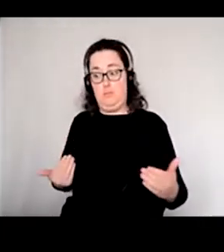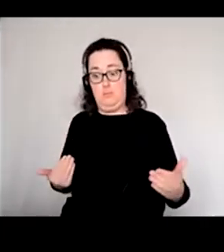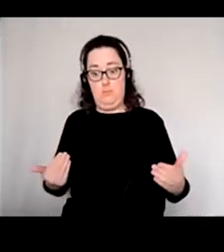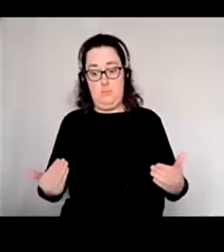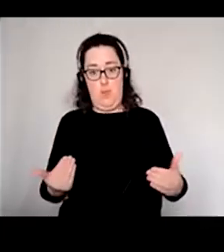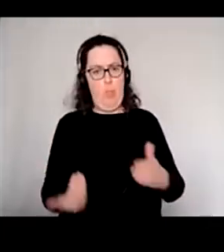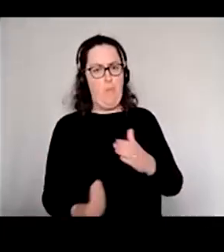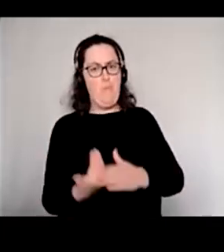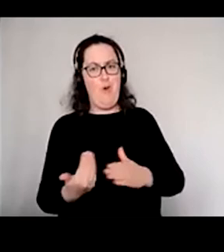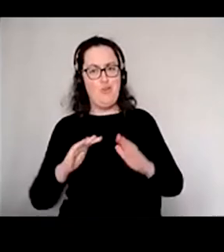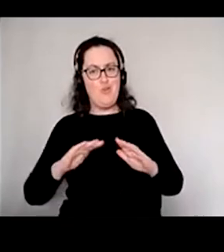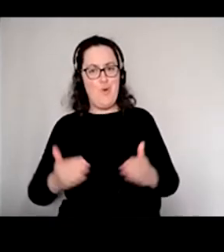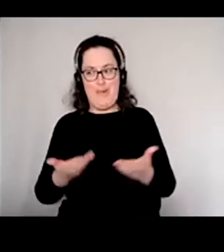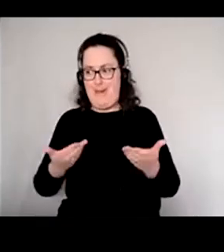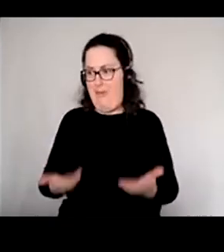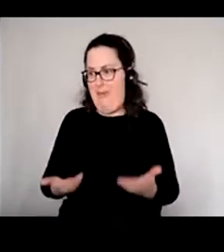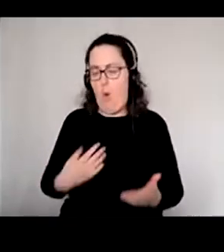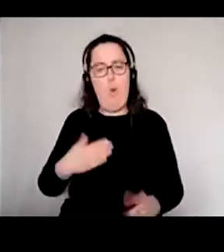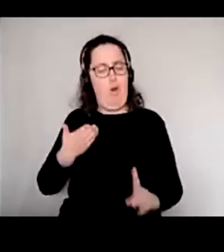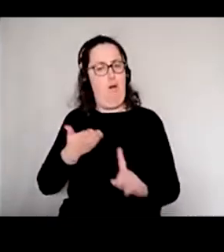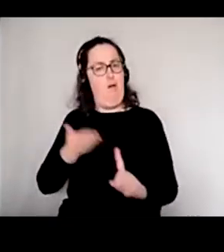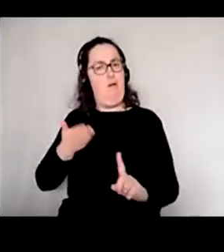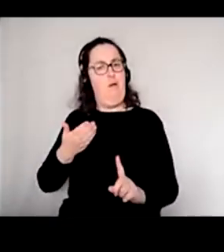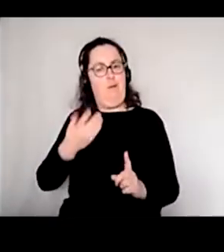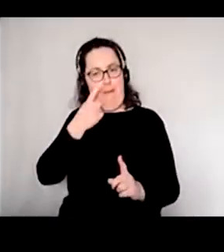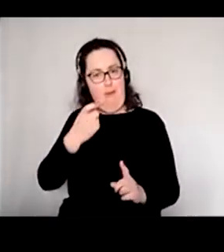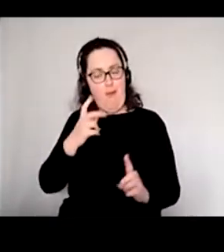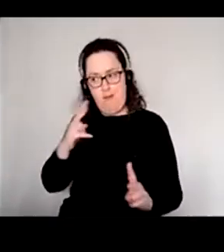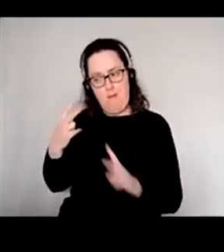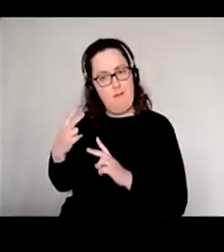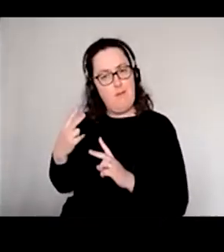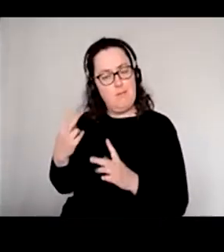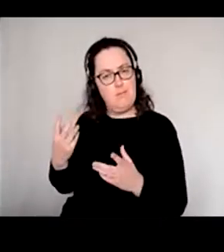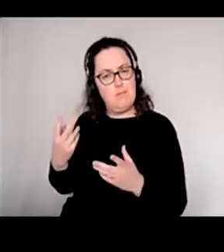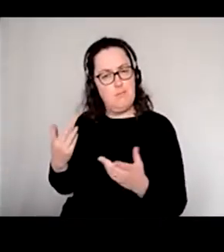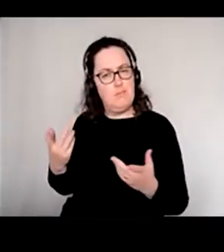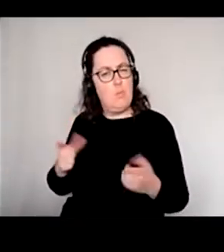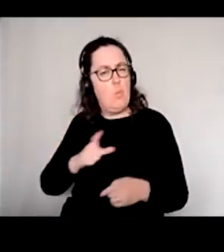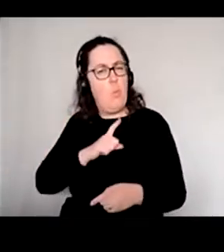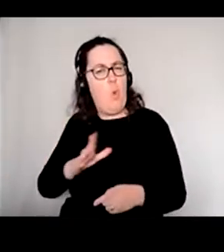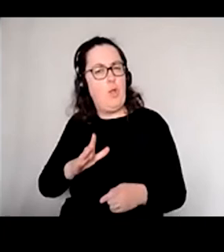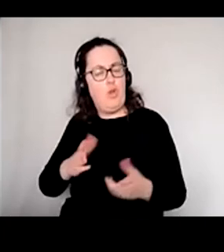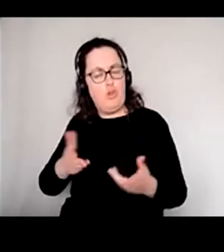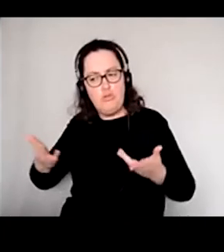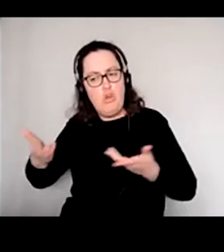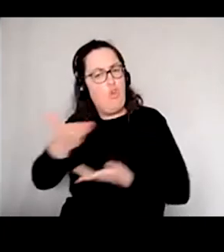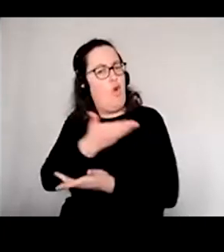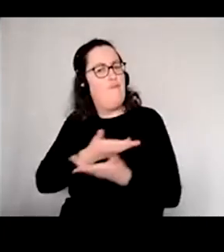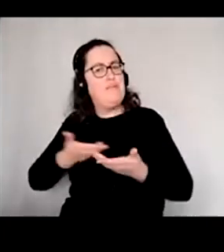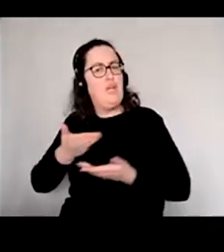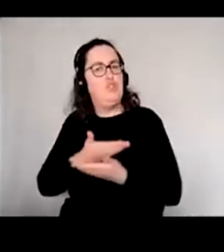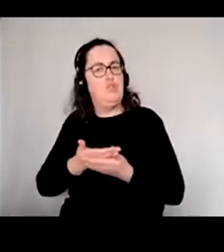we recognize that, and so why can't we have that dialogue within